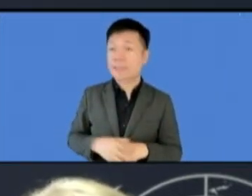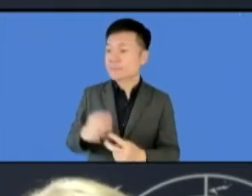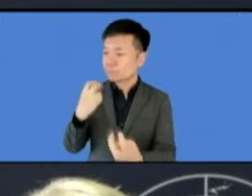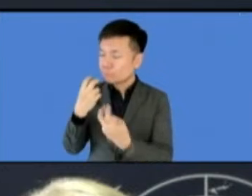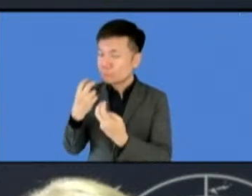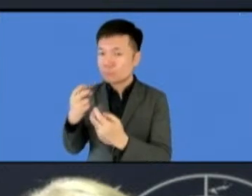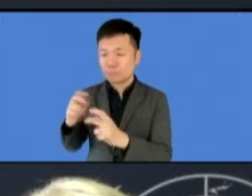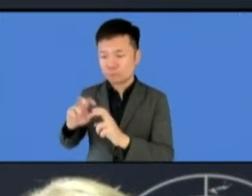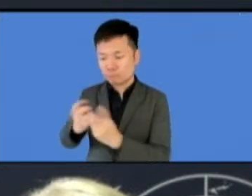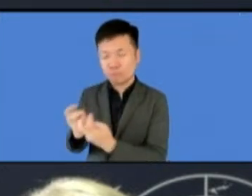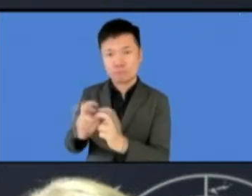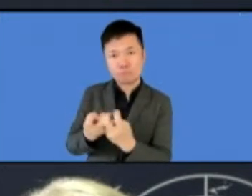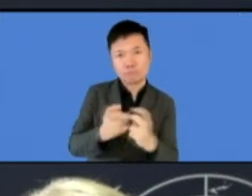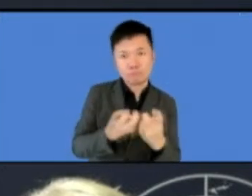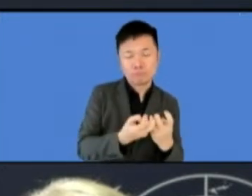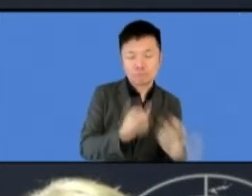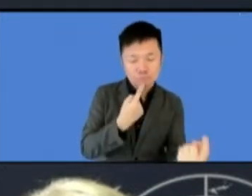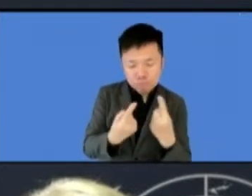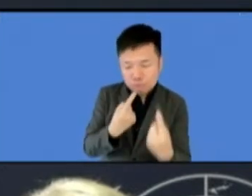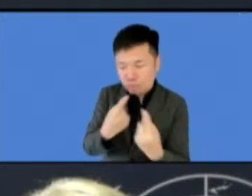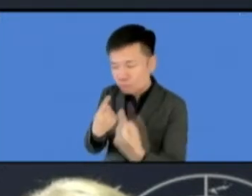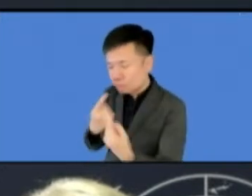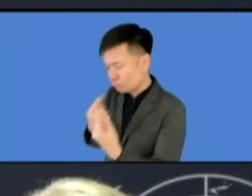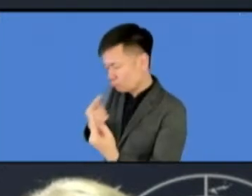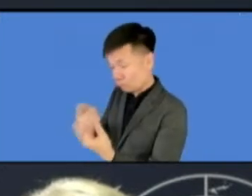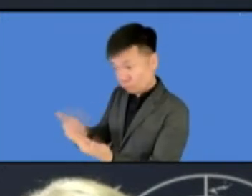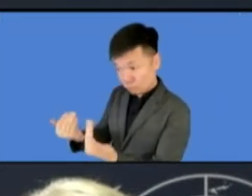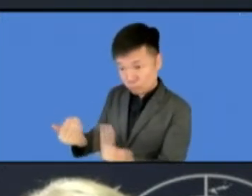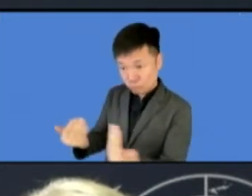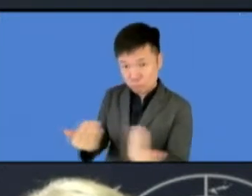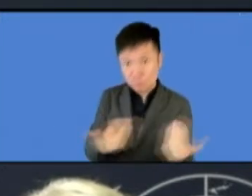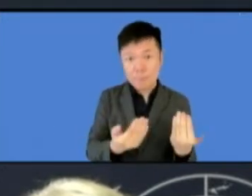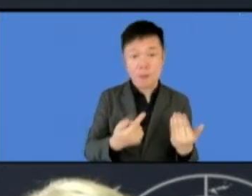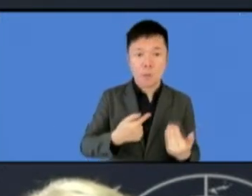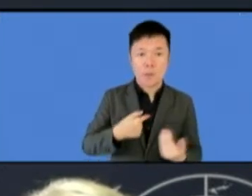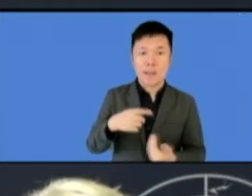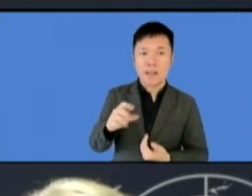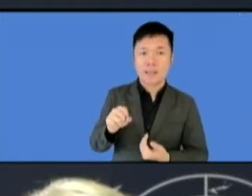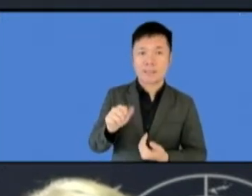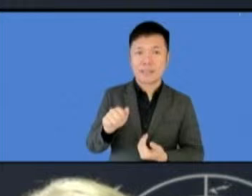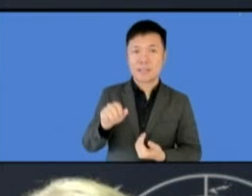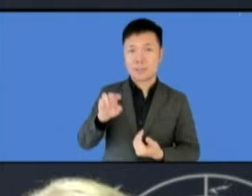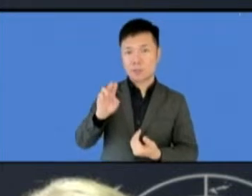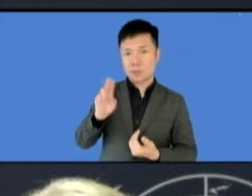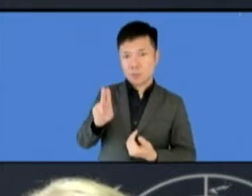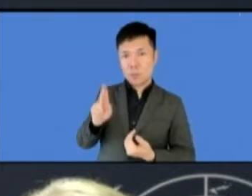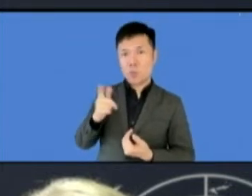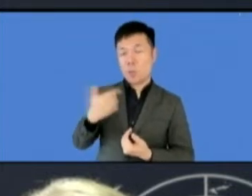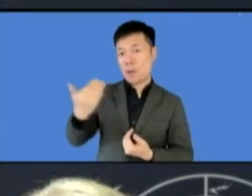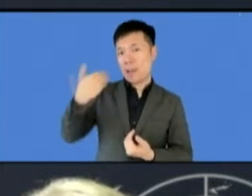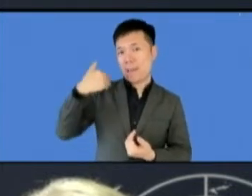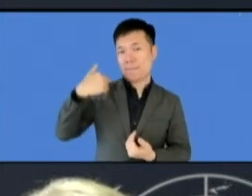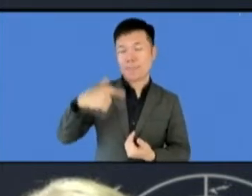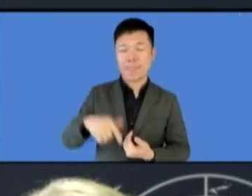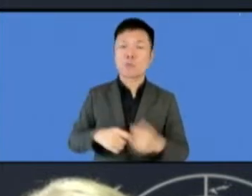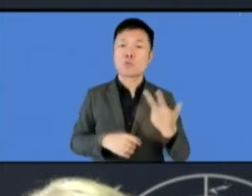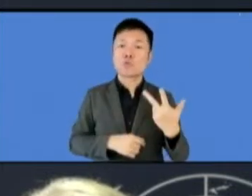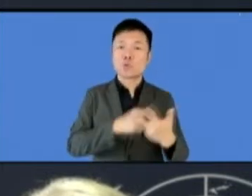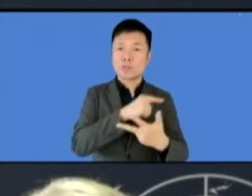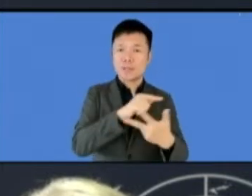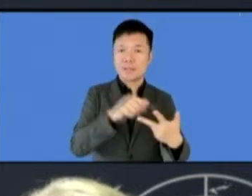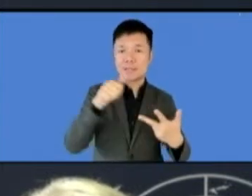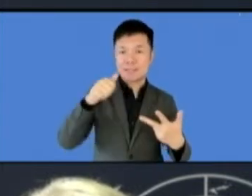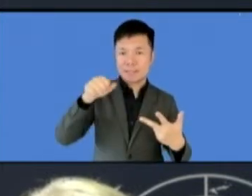discussion methodology, that SAO had run in 3 South Asian countries and then